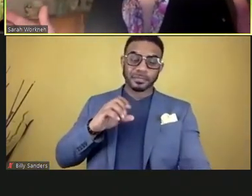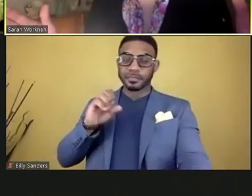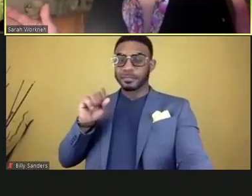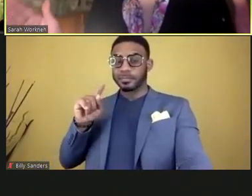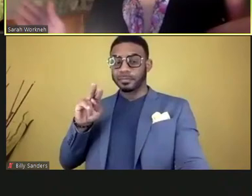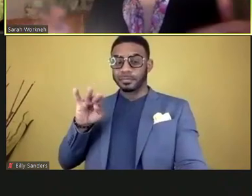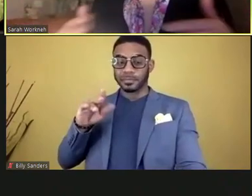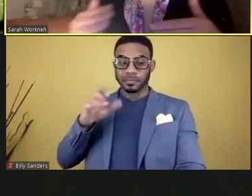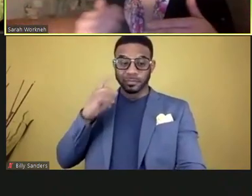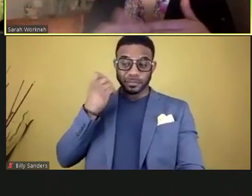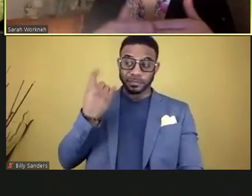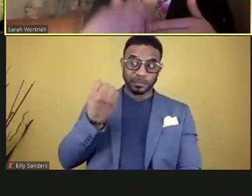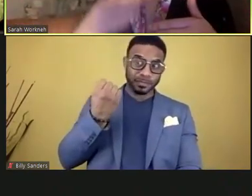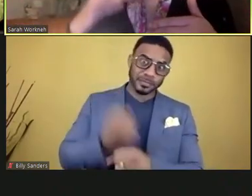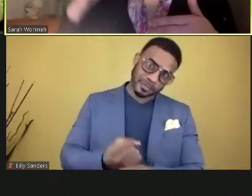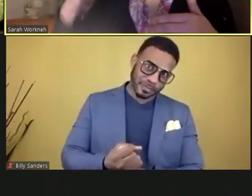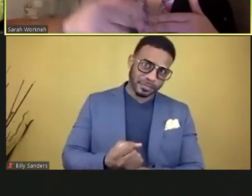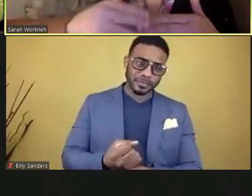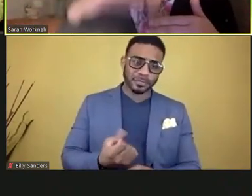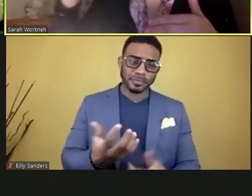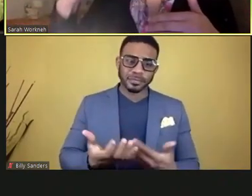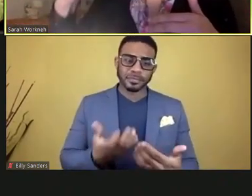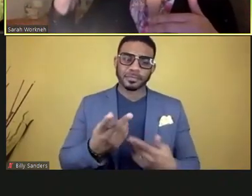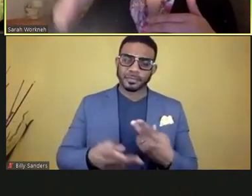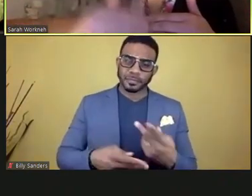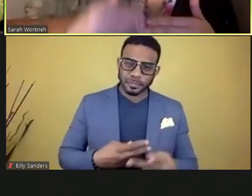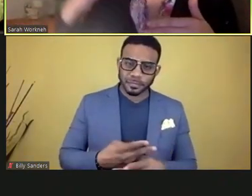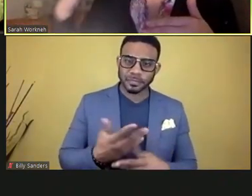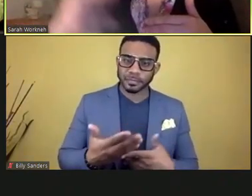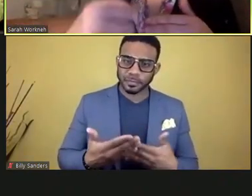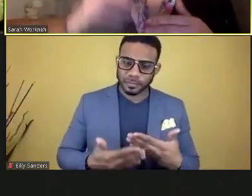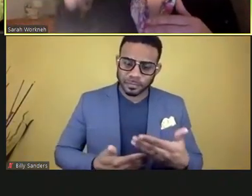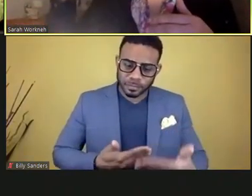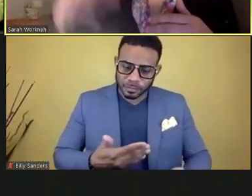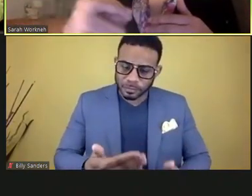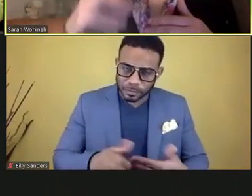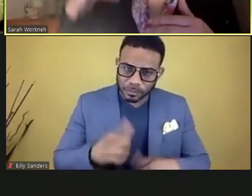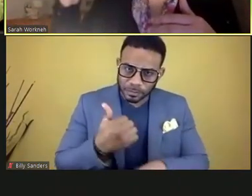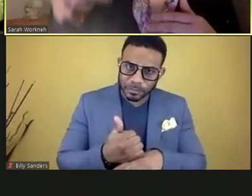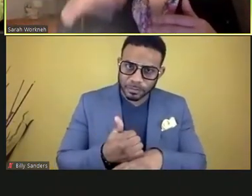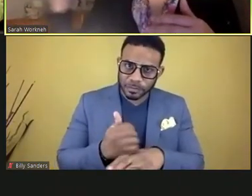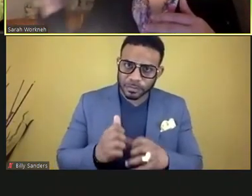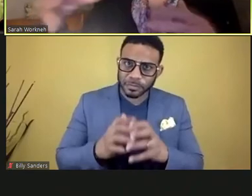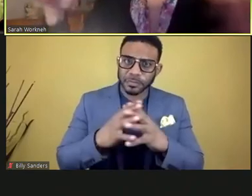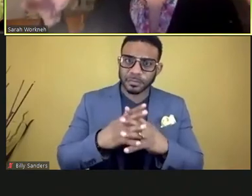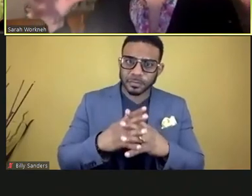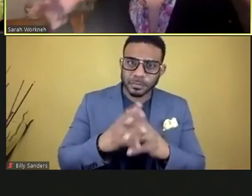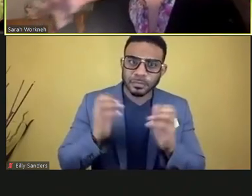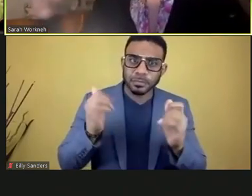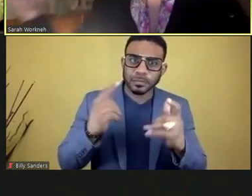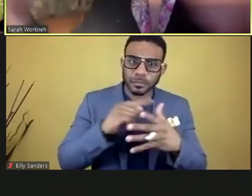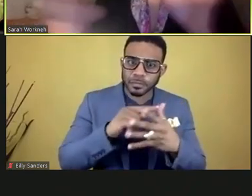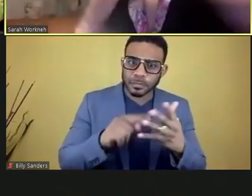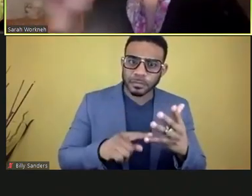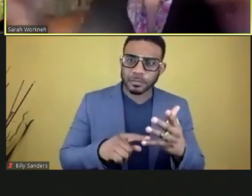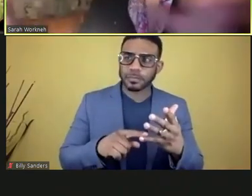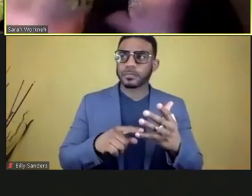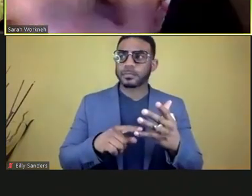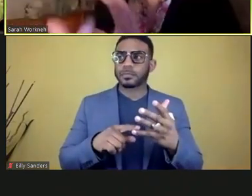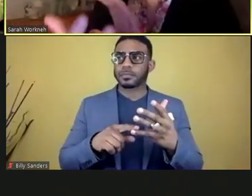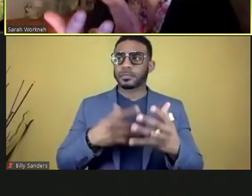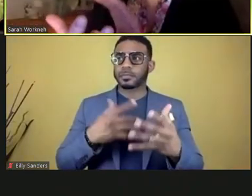11 years, right? And so like the kind of process-based building of all of this